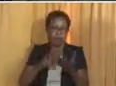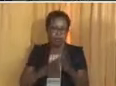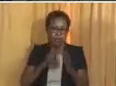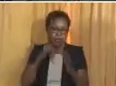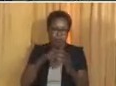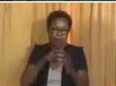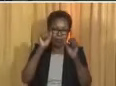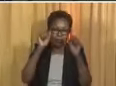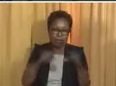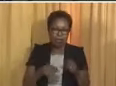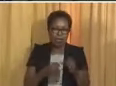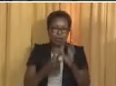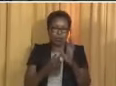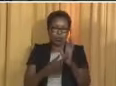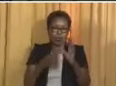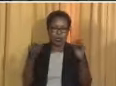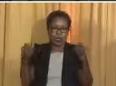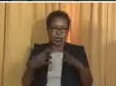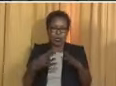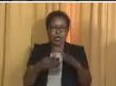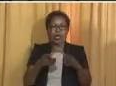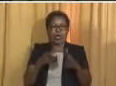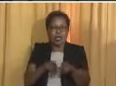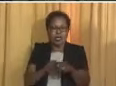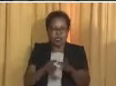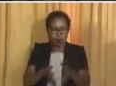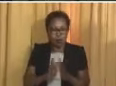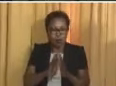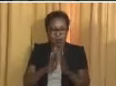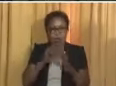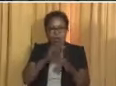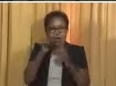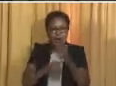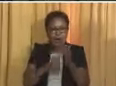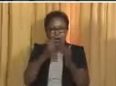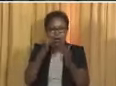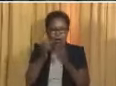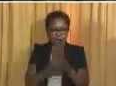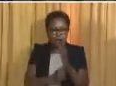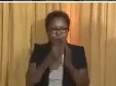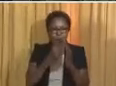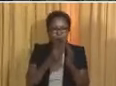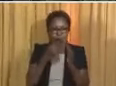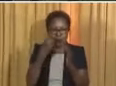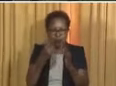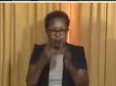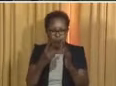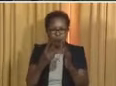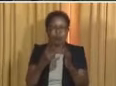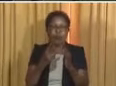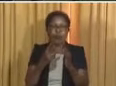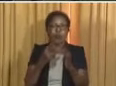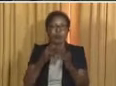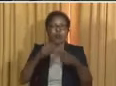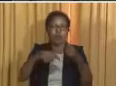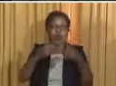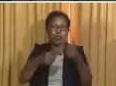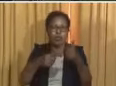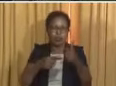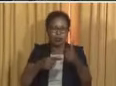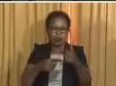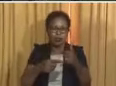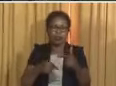measure taken under Article 132 on which progress achieved can be reported. It